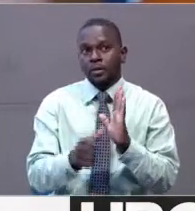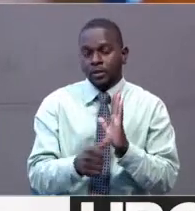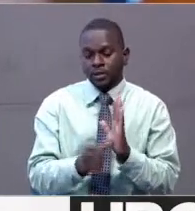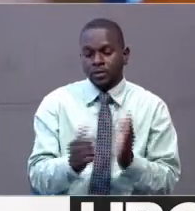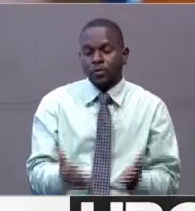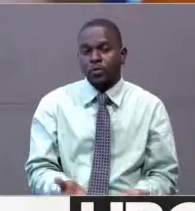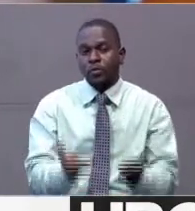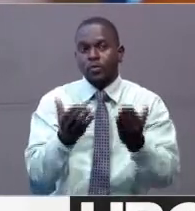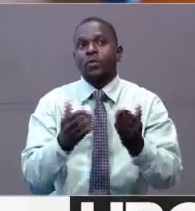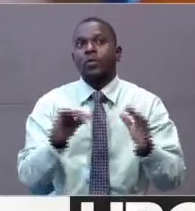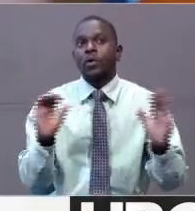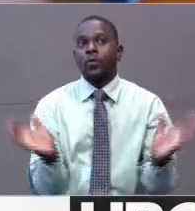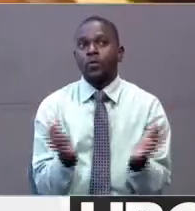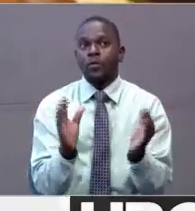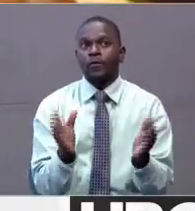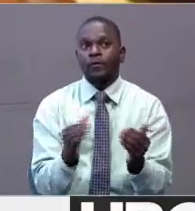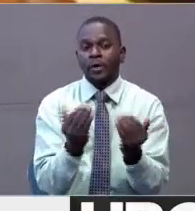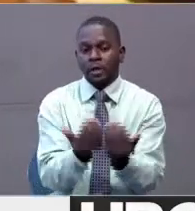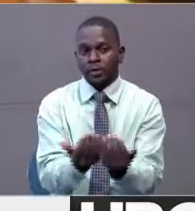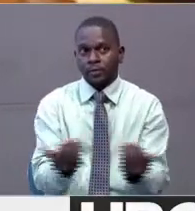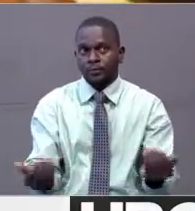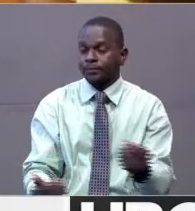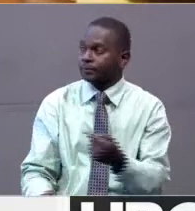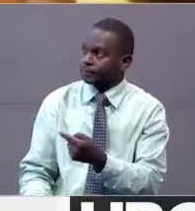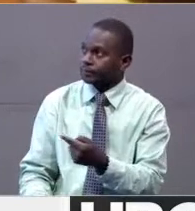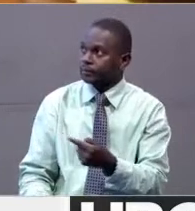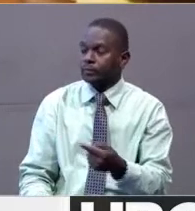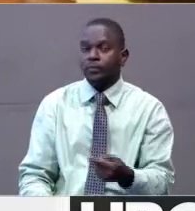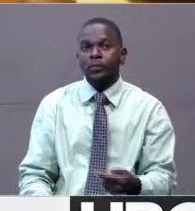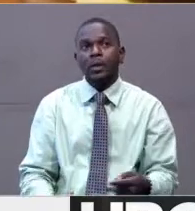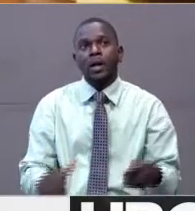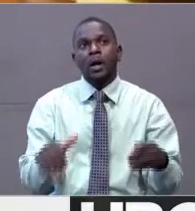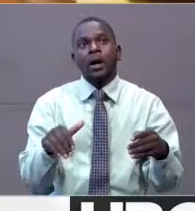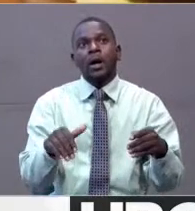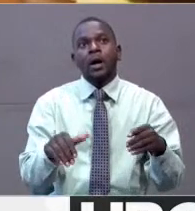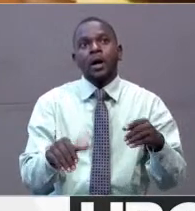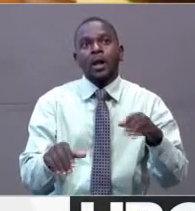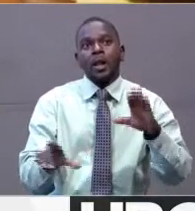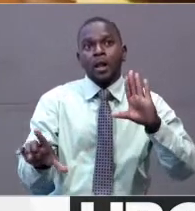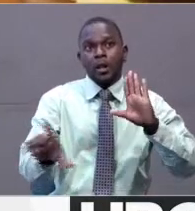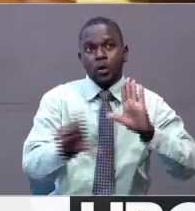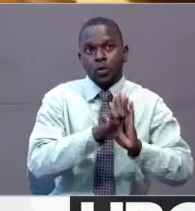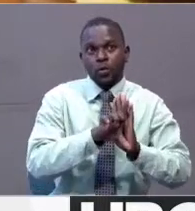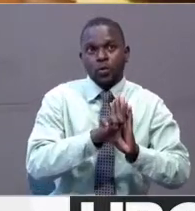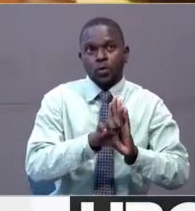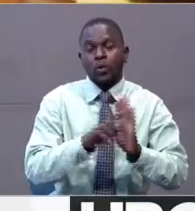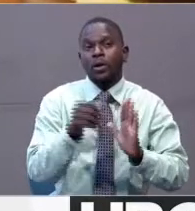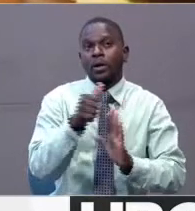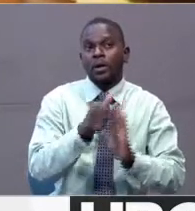promoting the welfare of children. Give me a legislative agenda.